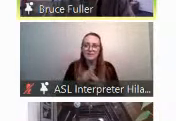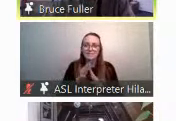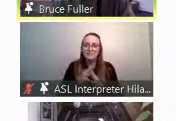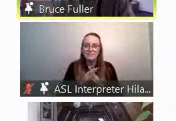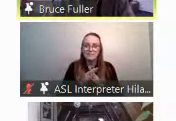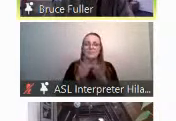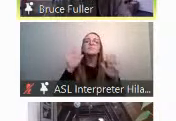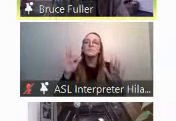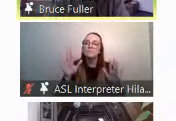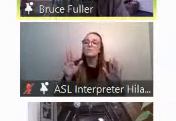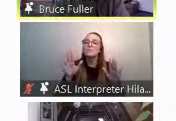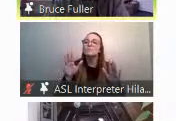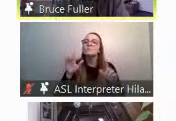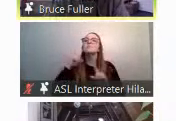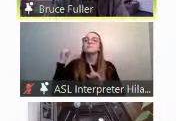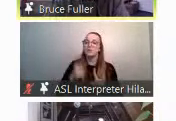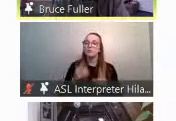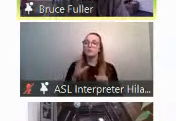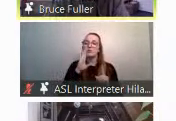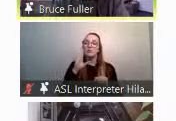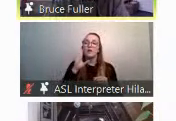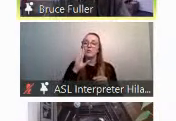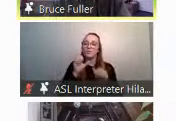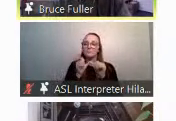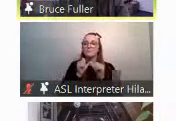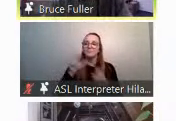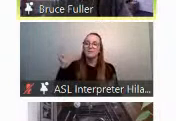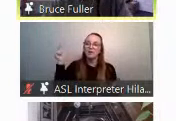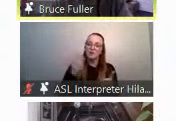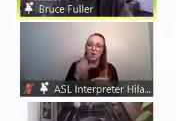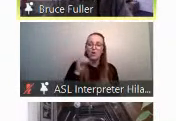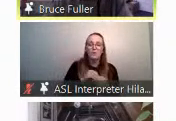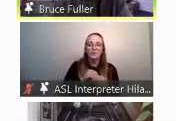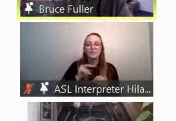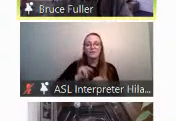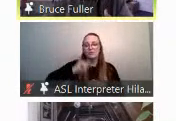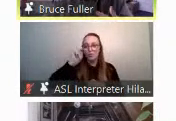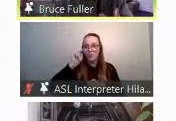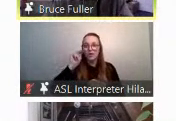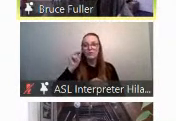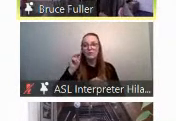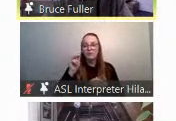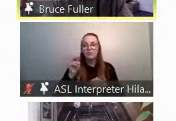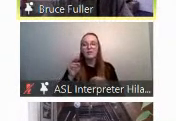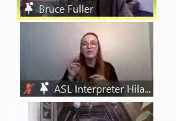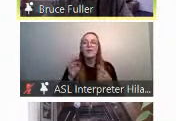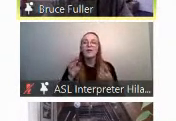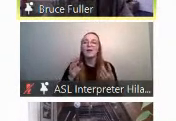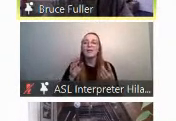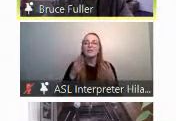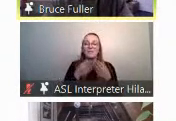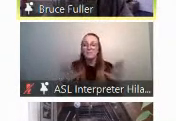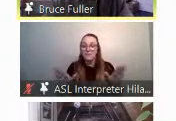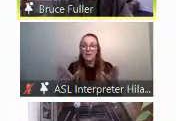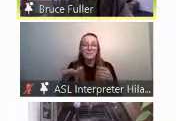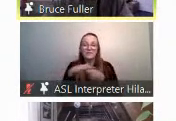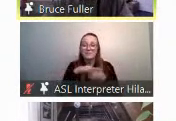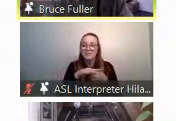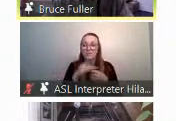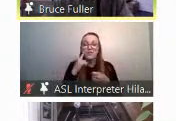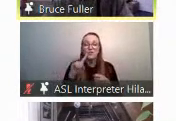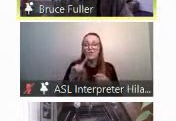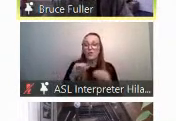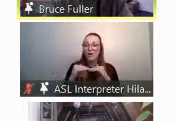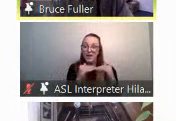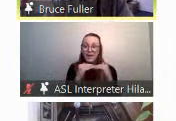remain low in the far north in policy conversation. And public sector, for equity reasons, for racial justice reasons, we